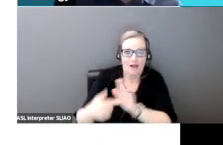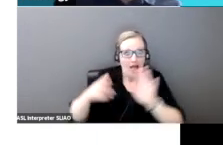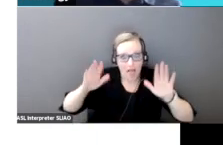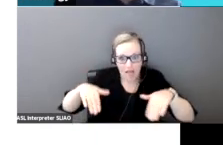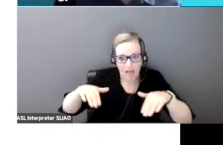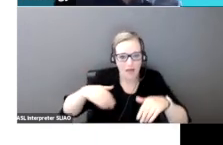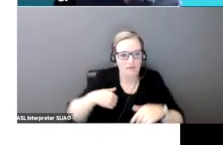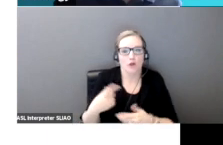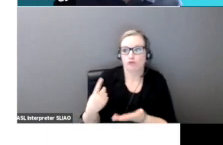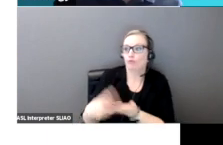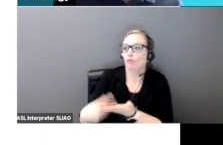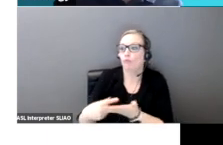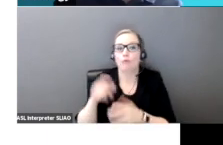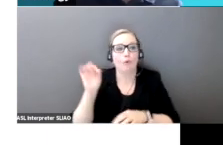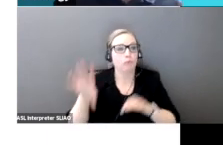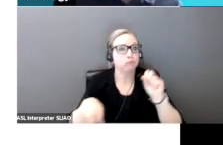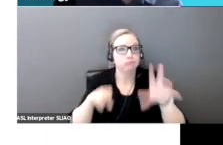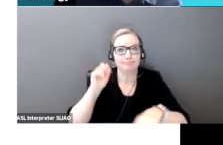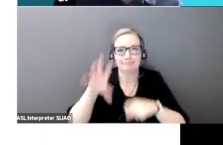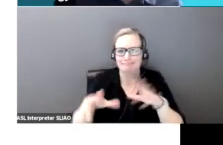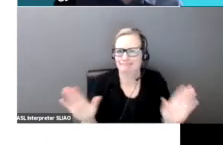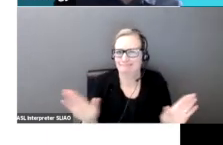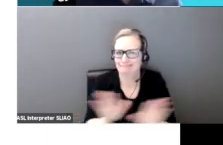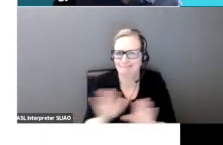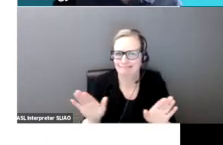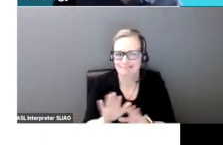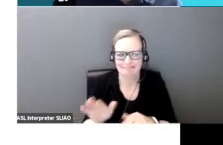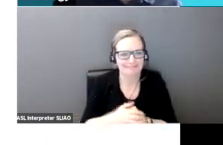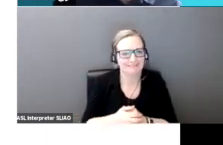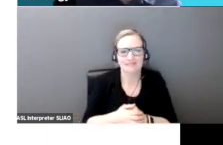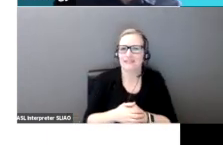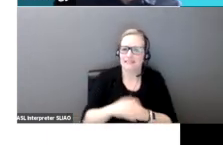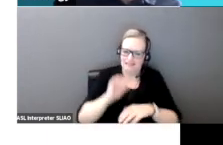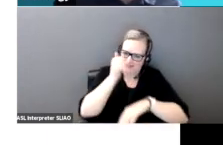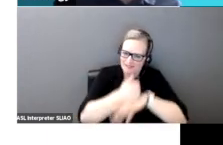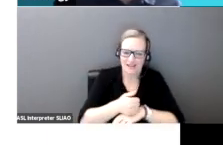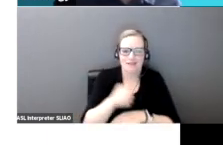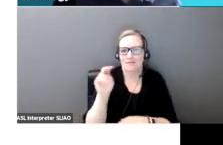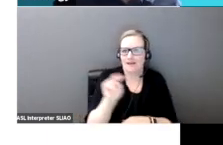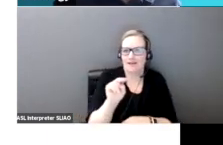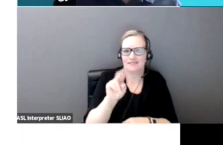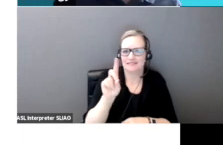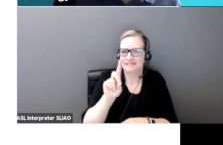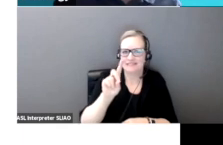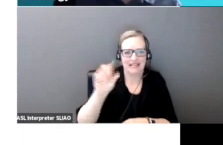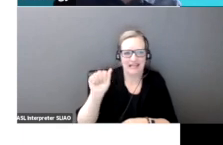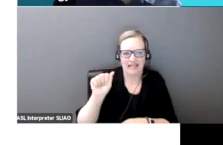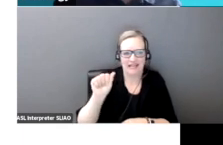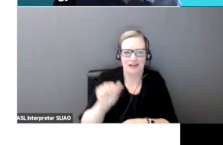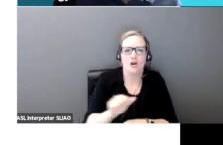when you talk to potential clients, when you talk to suppliers, when you talk